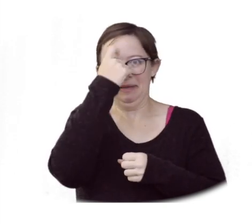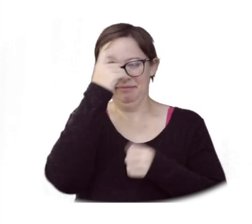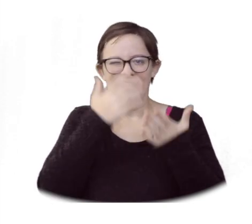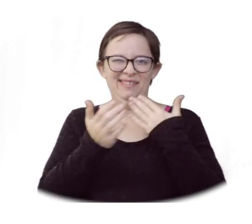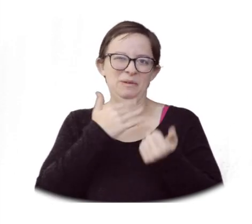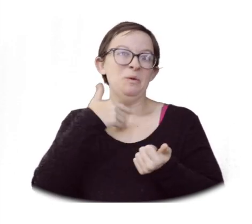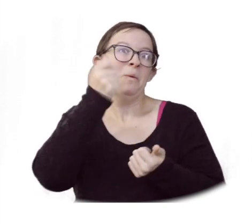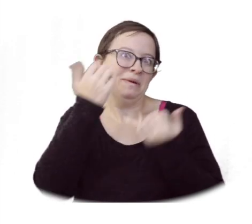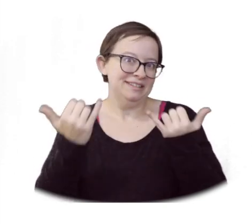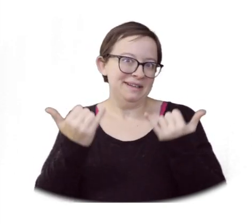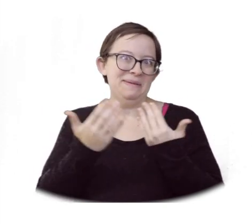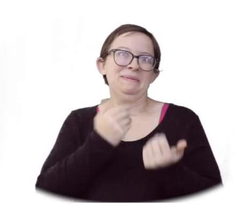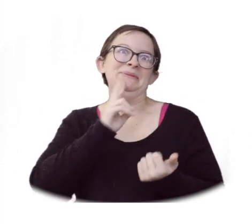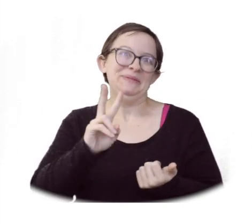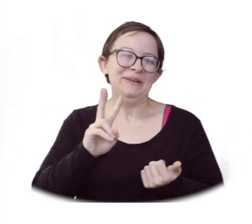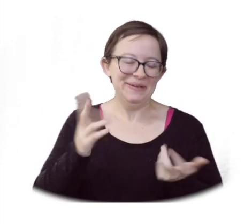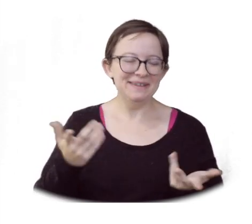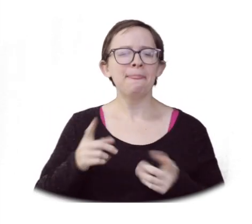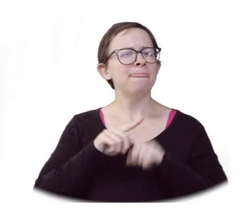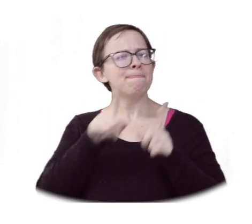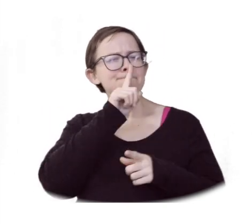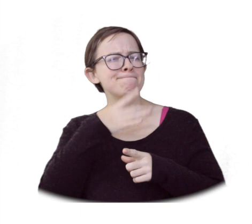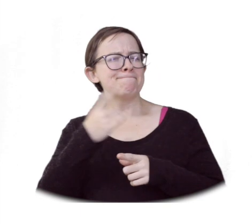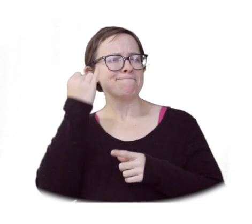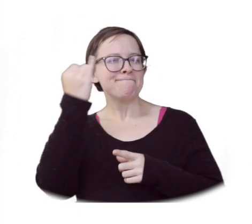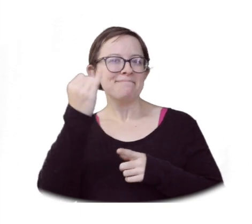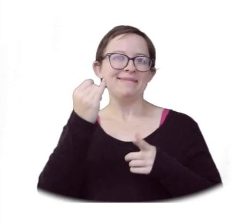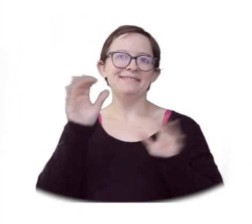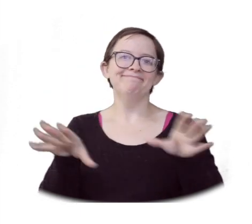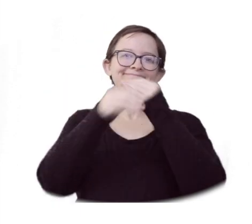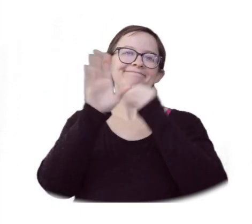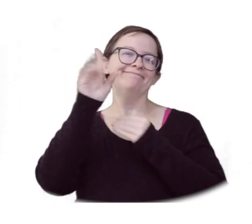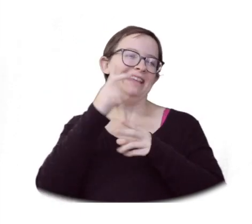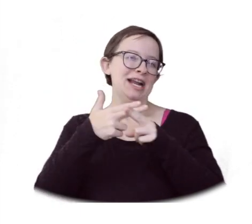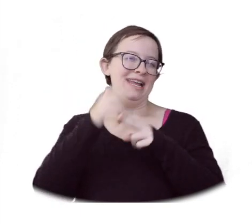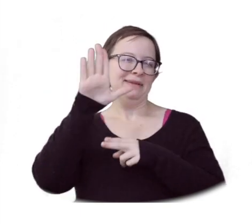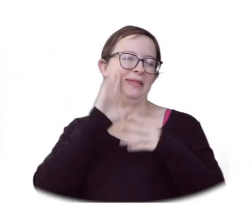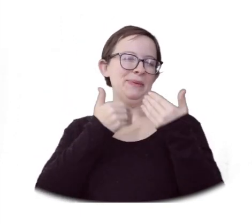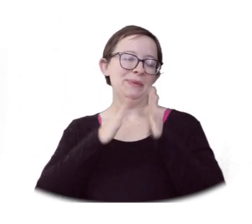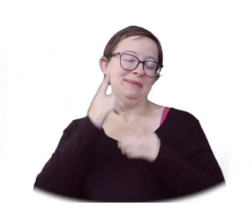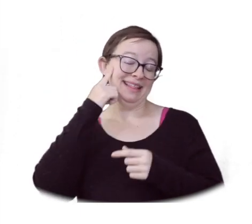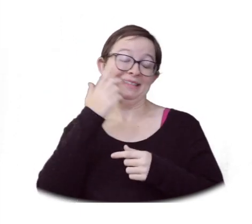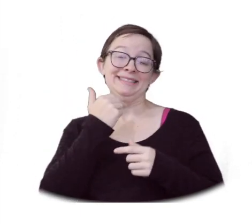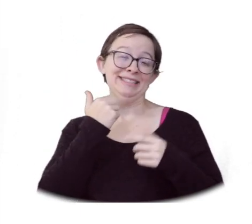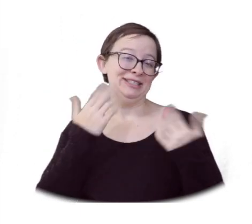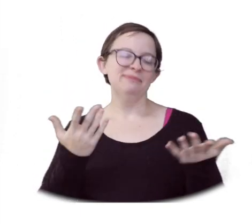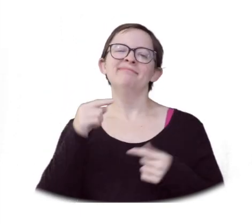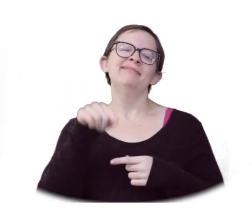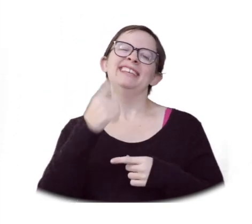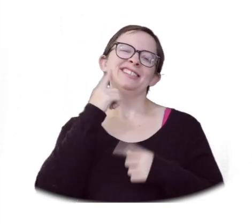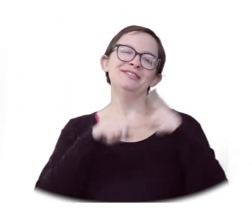it for Miko, even though he's a little bit older now. He's almost 2. But I really like the idea of like putting their name in their room. I think that's